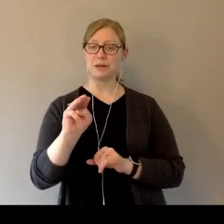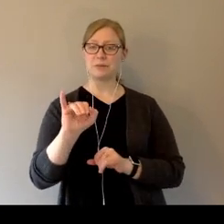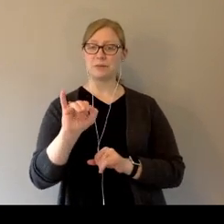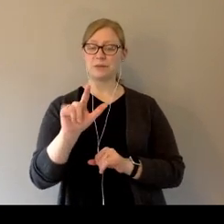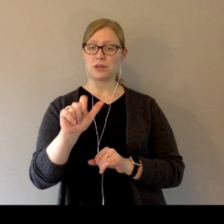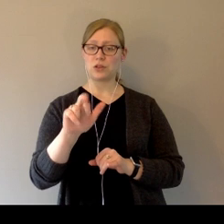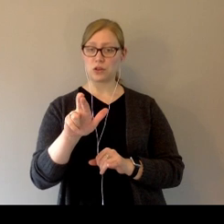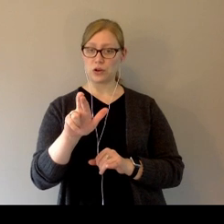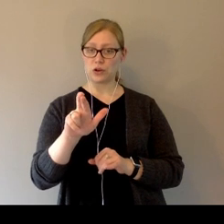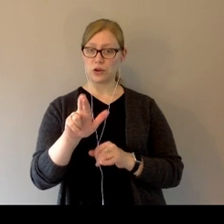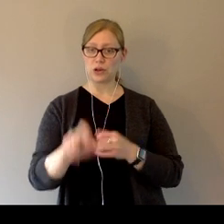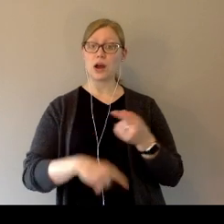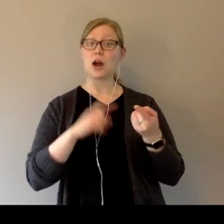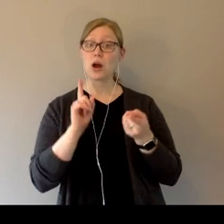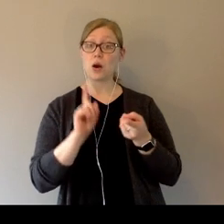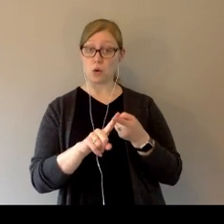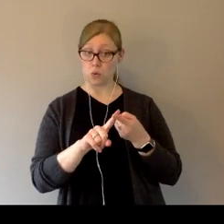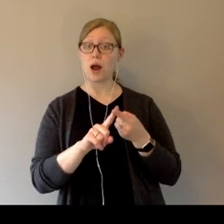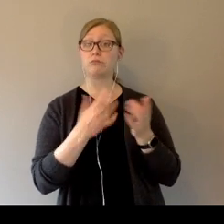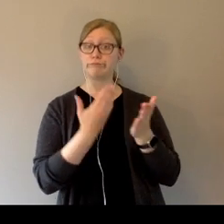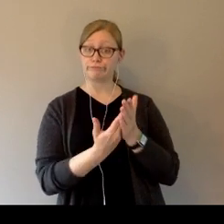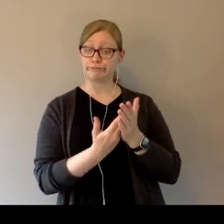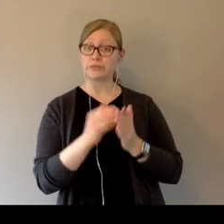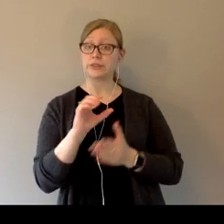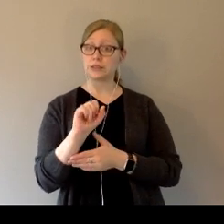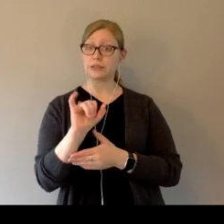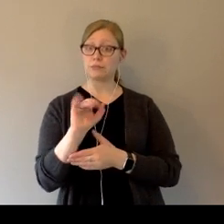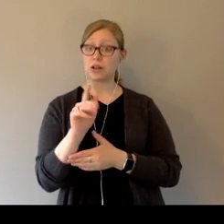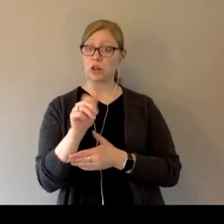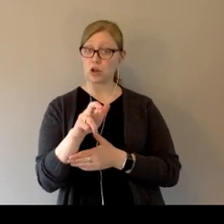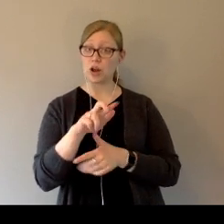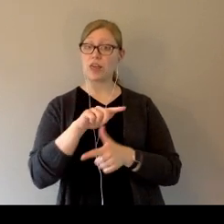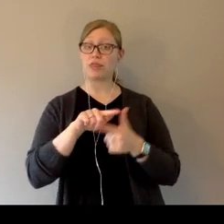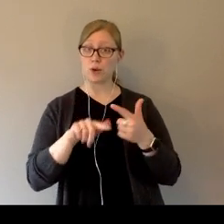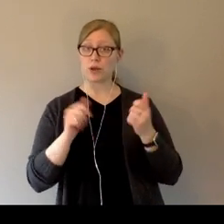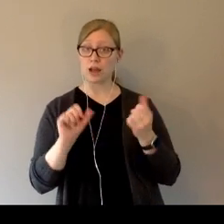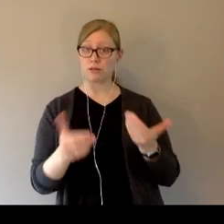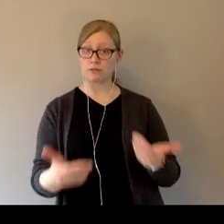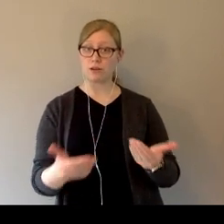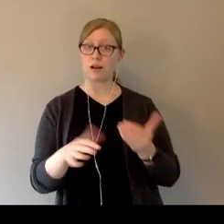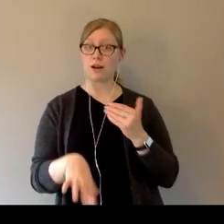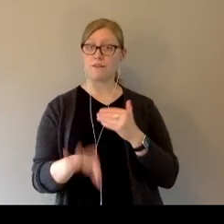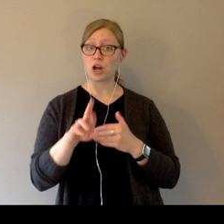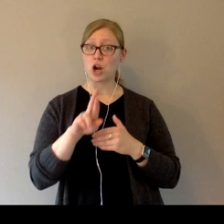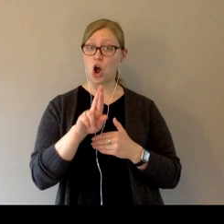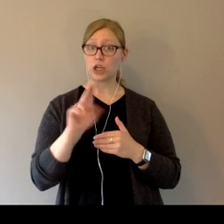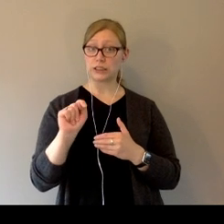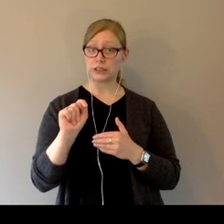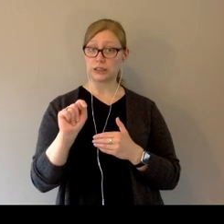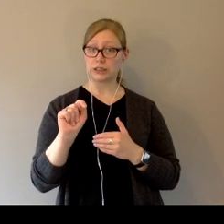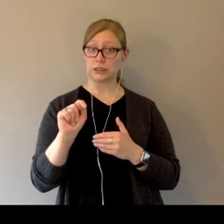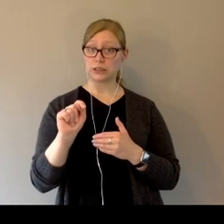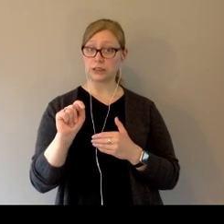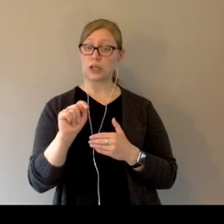that information to find the length RT. So the first, let's identify the two triangles. So we have the small